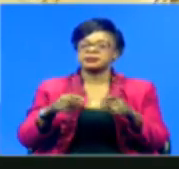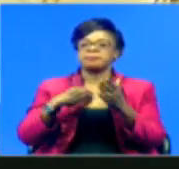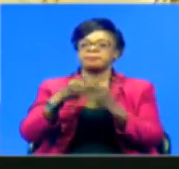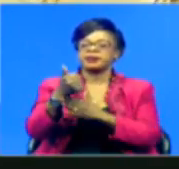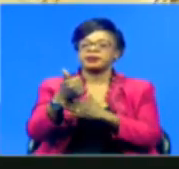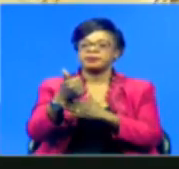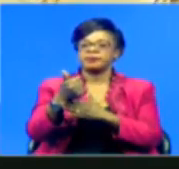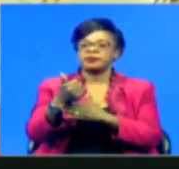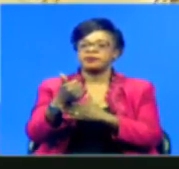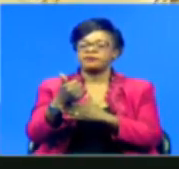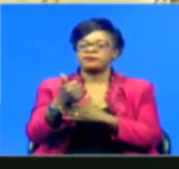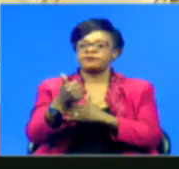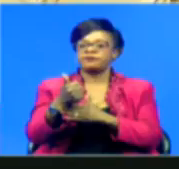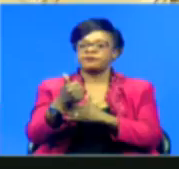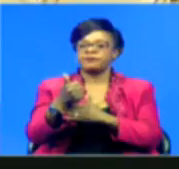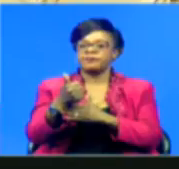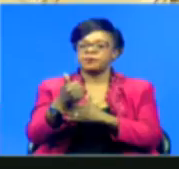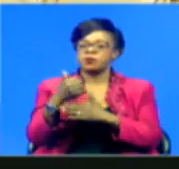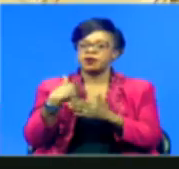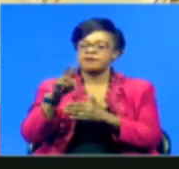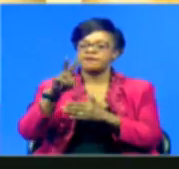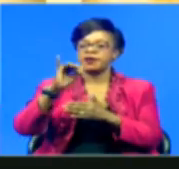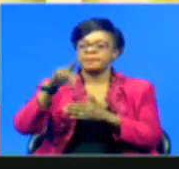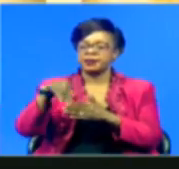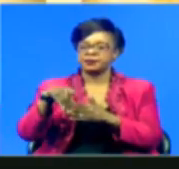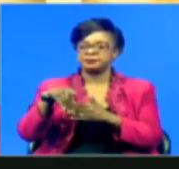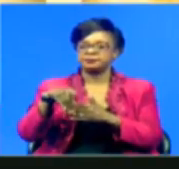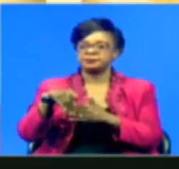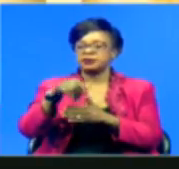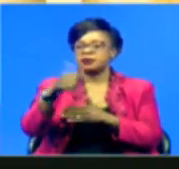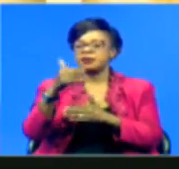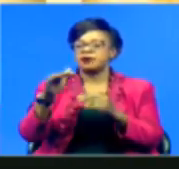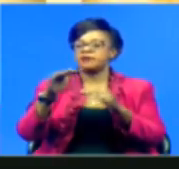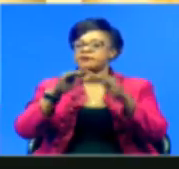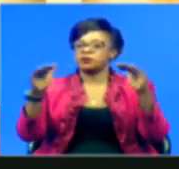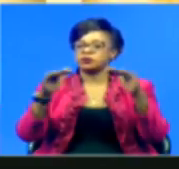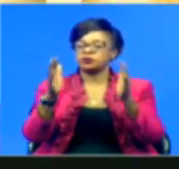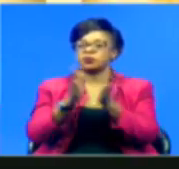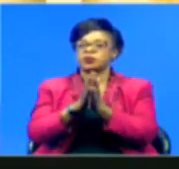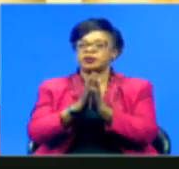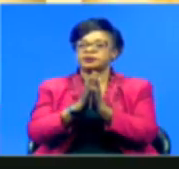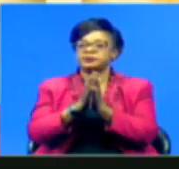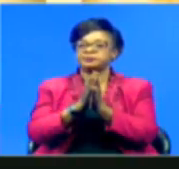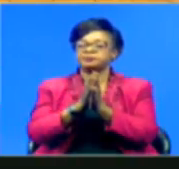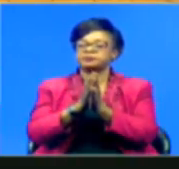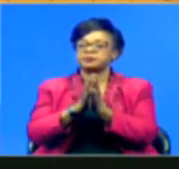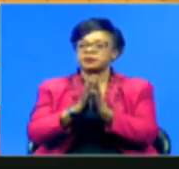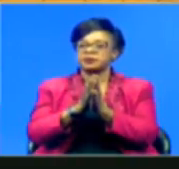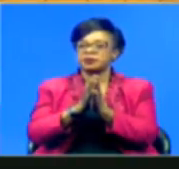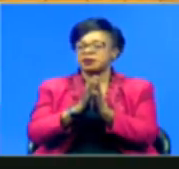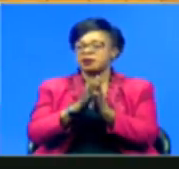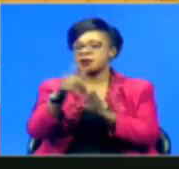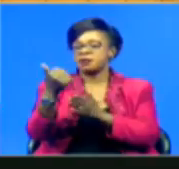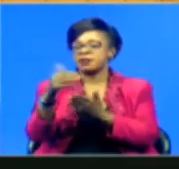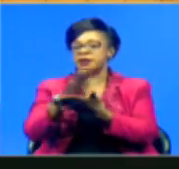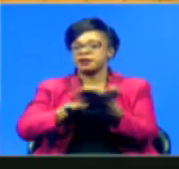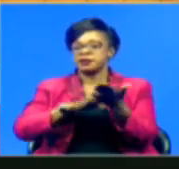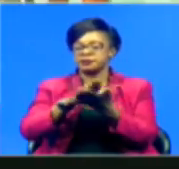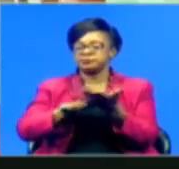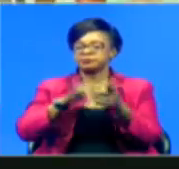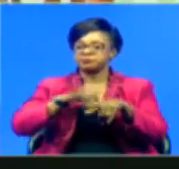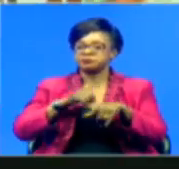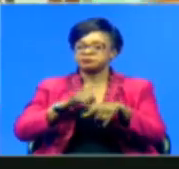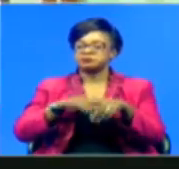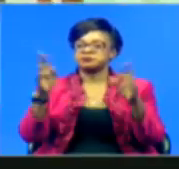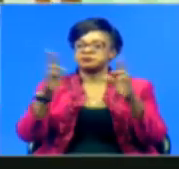tickets. There are VIP rooms on all the floors, as well as restrooms. Railway crew have been trained and are ready to serve the passengers